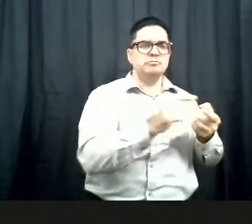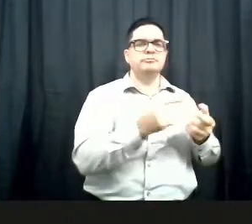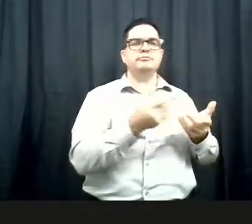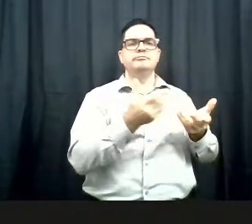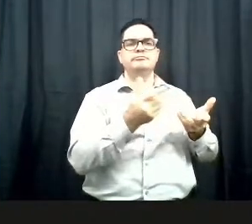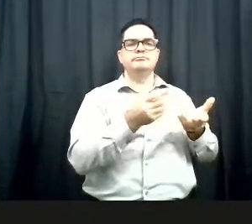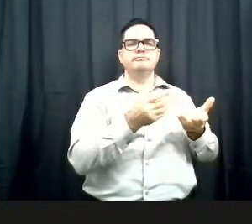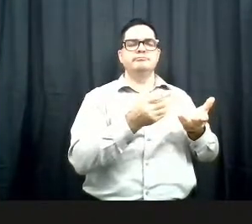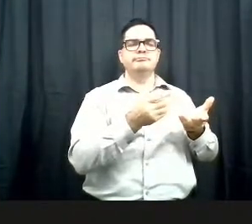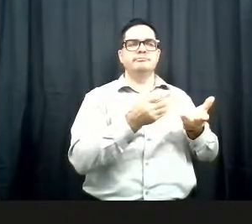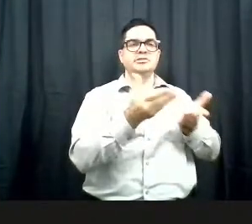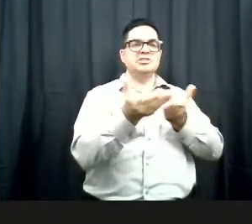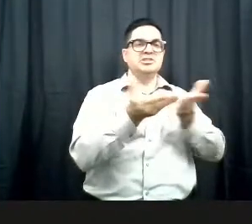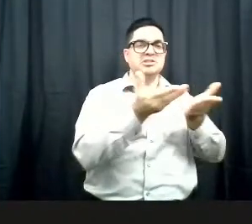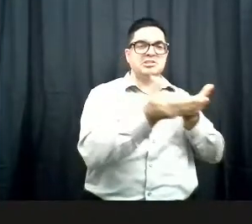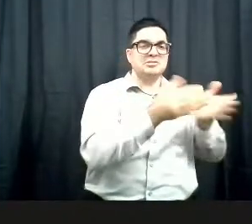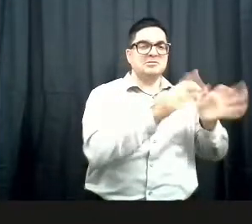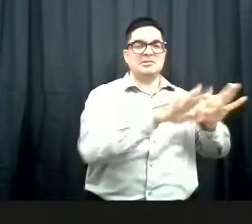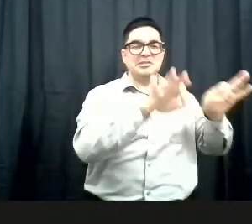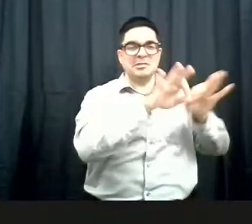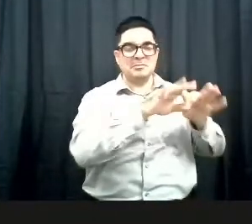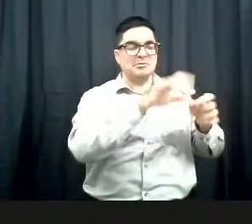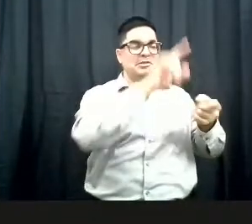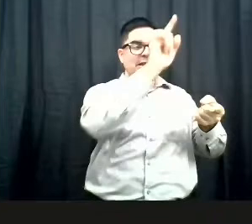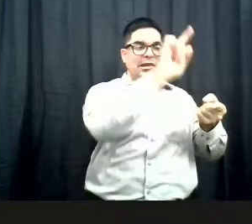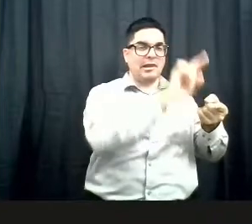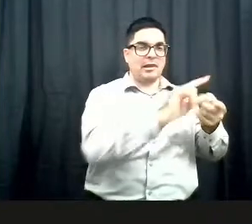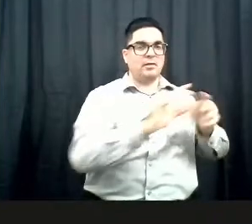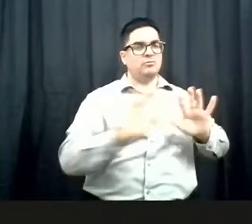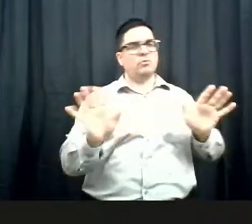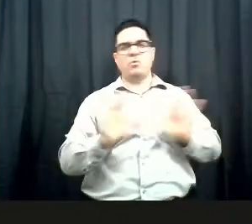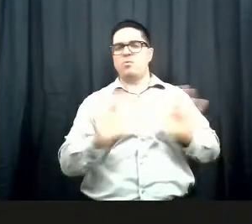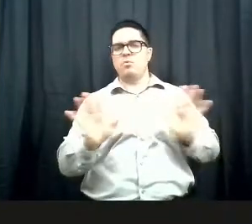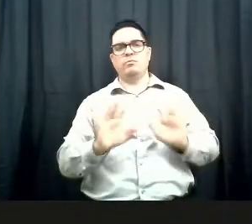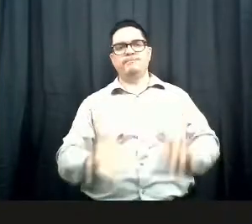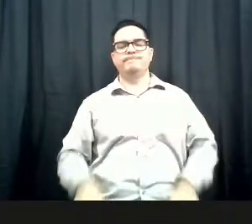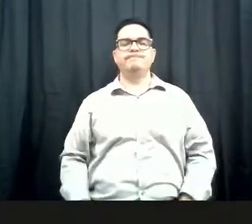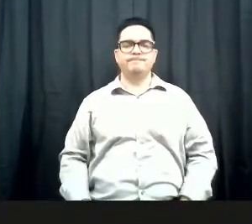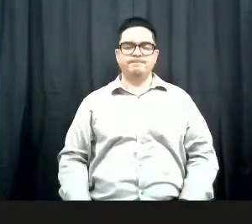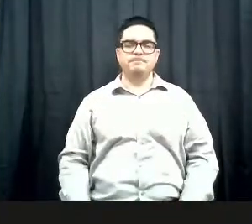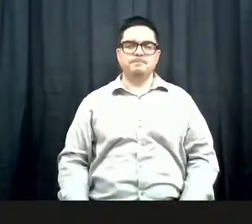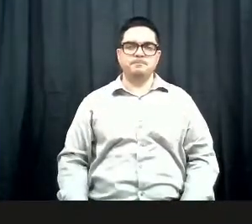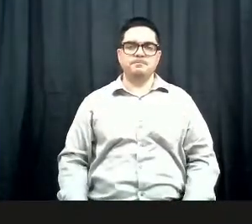is required and imposed on the people of Puerto Rico.